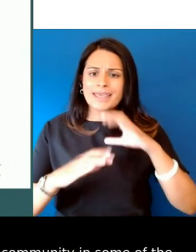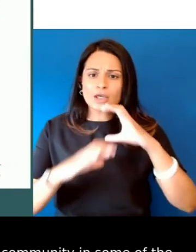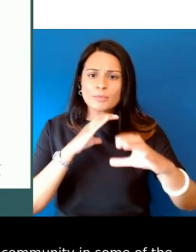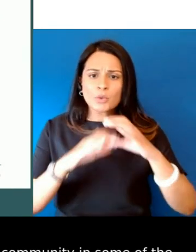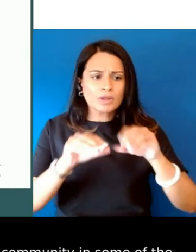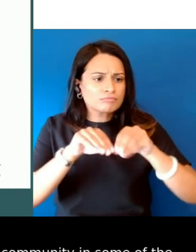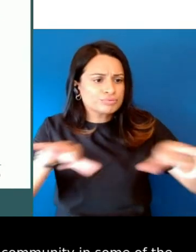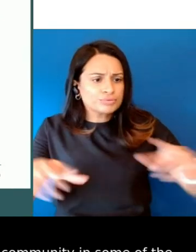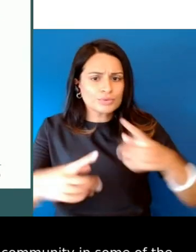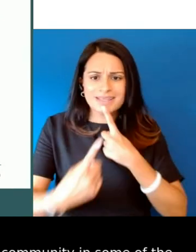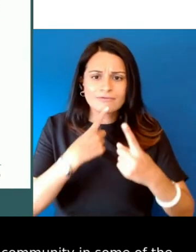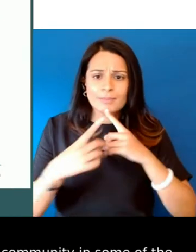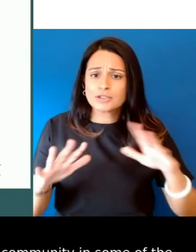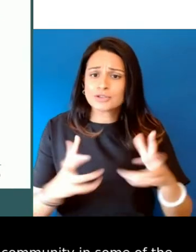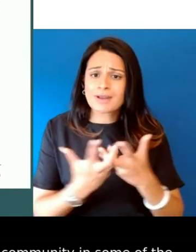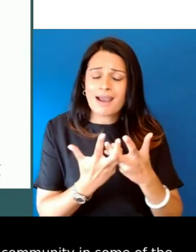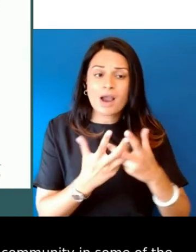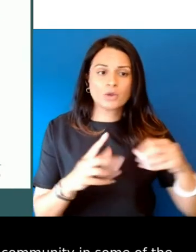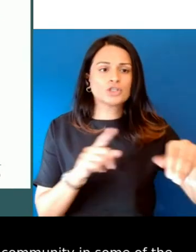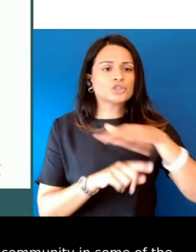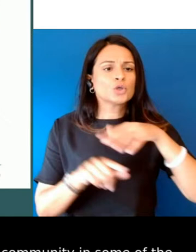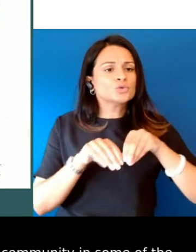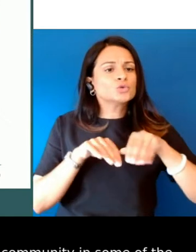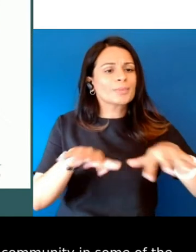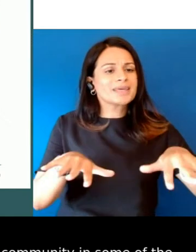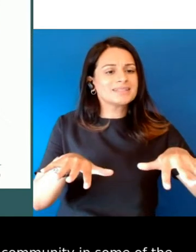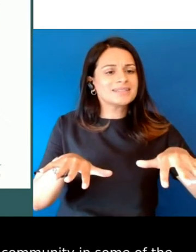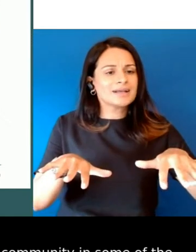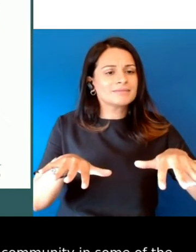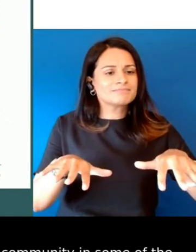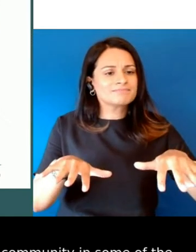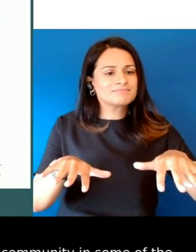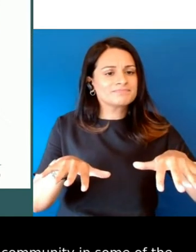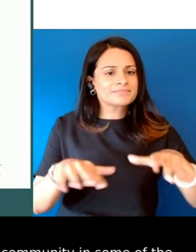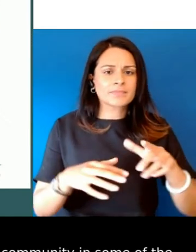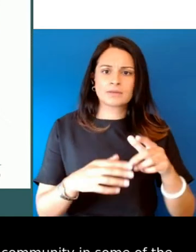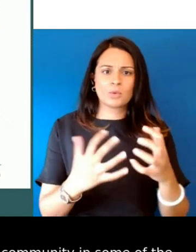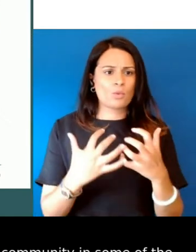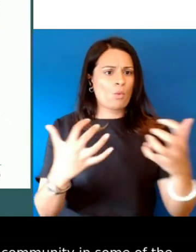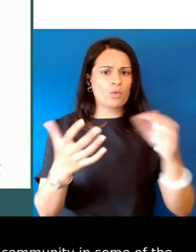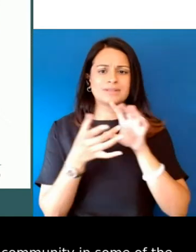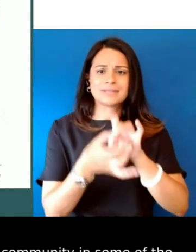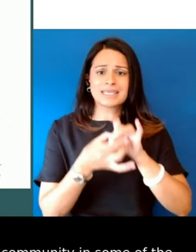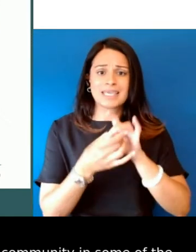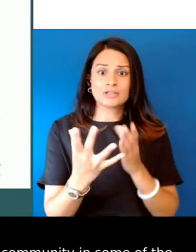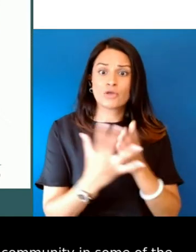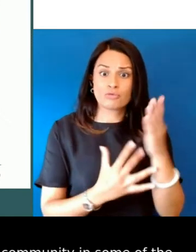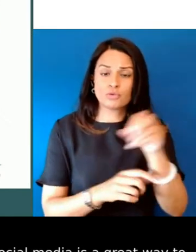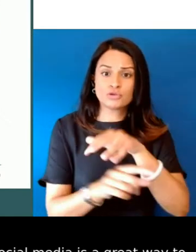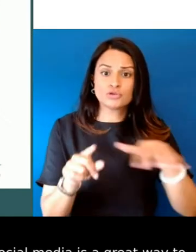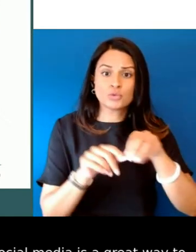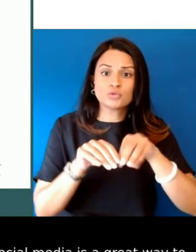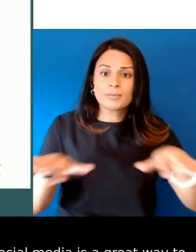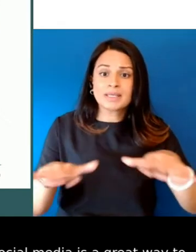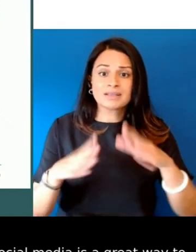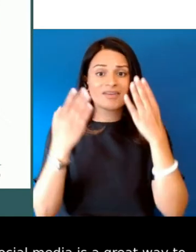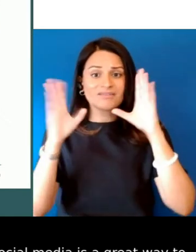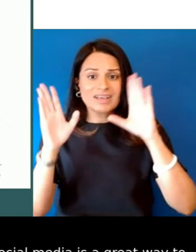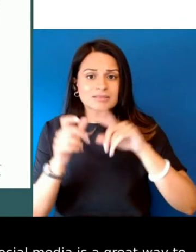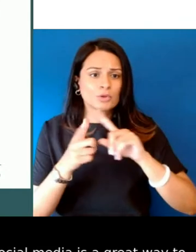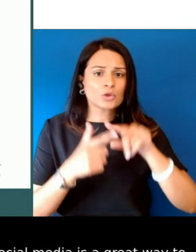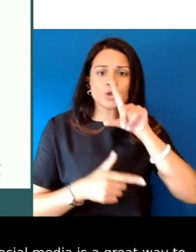way to engage with our audience um whether that's through facebook twitter or